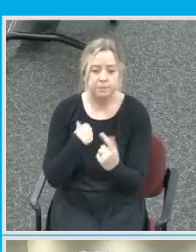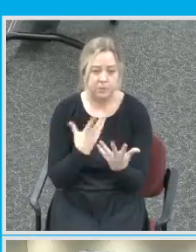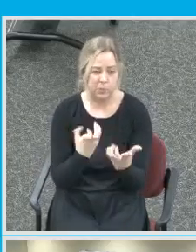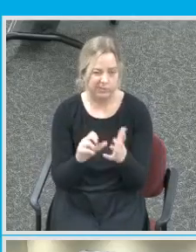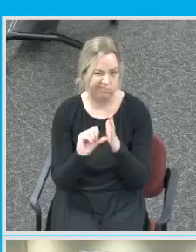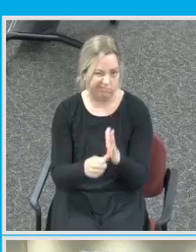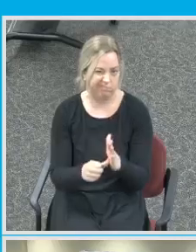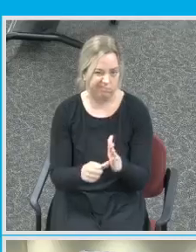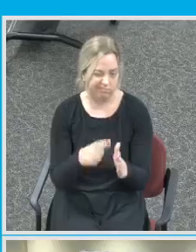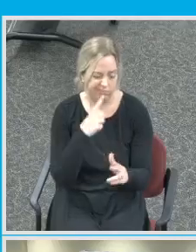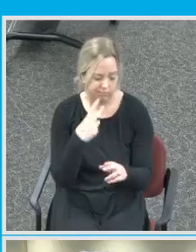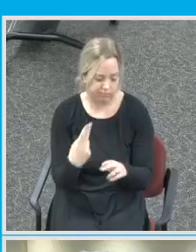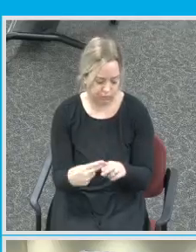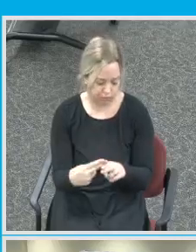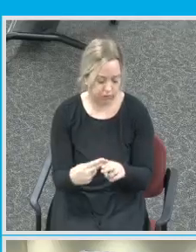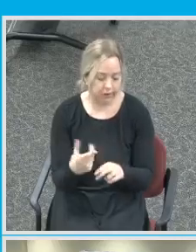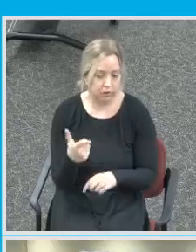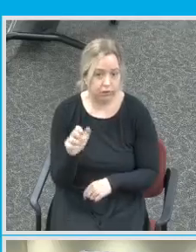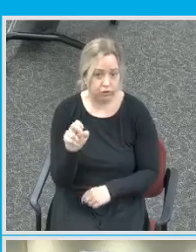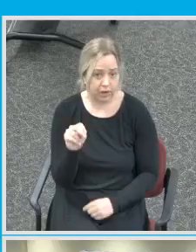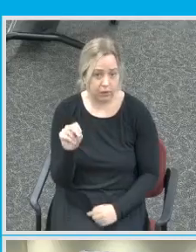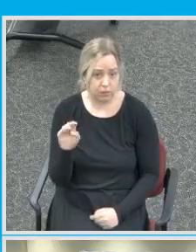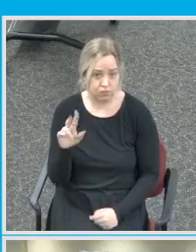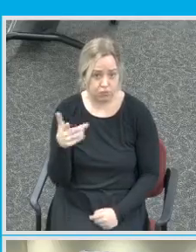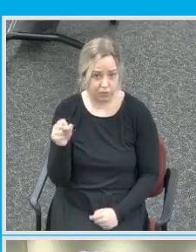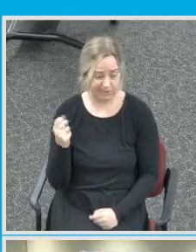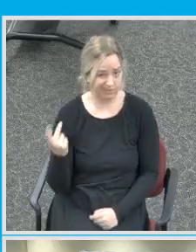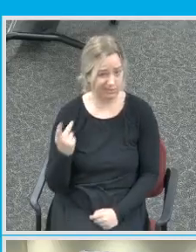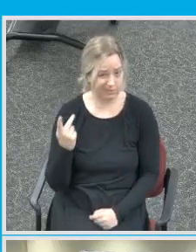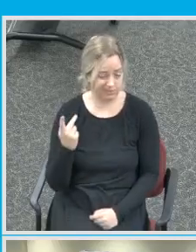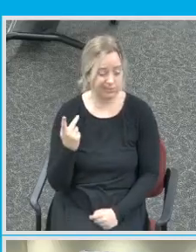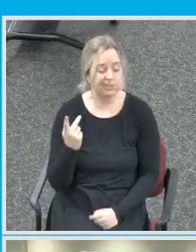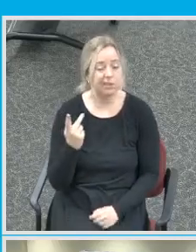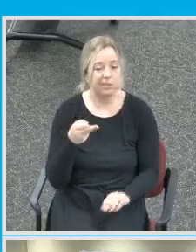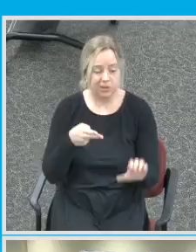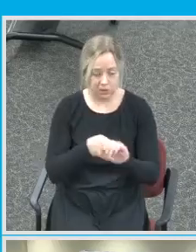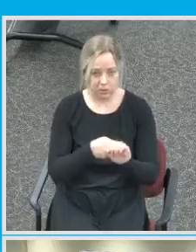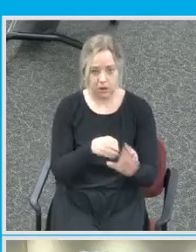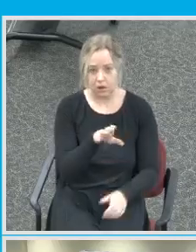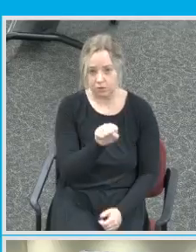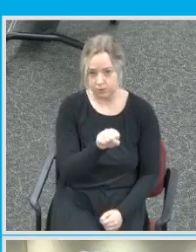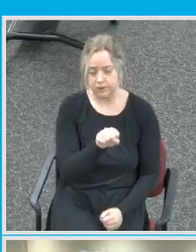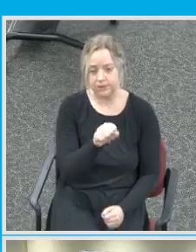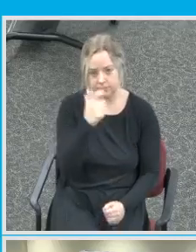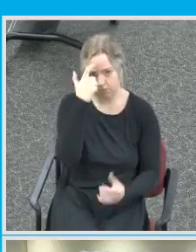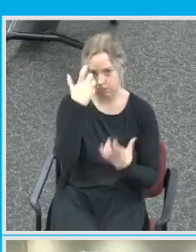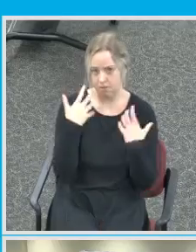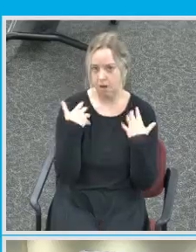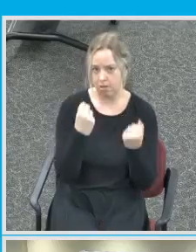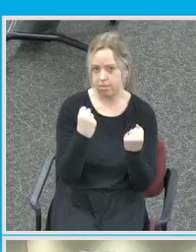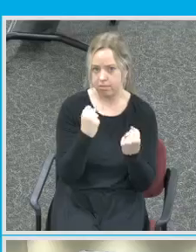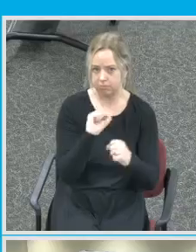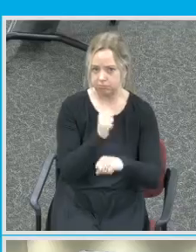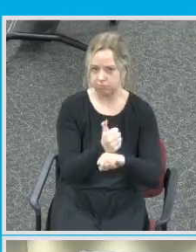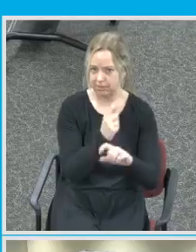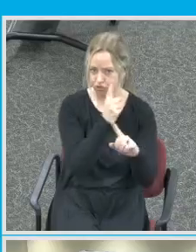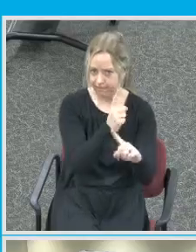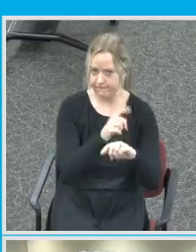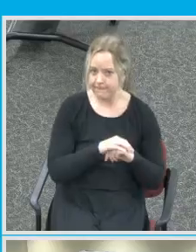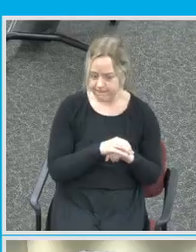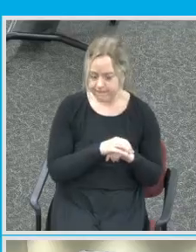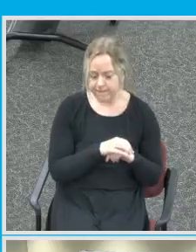re-mention that General Jack Briggs and I also are serving on the Colorado Springs Mental Health Initiative, and